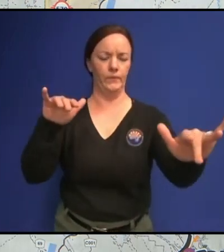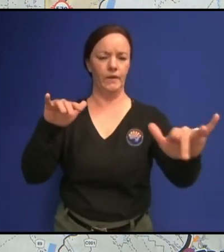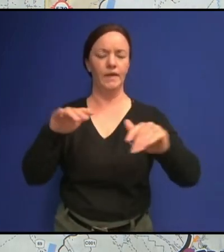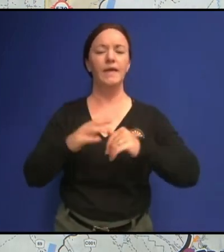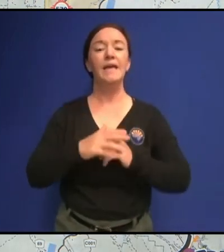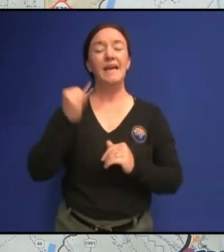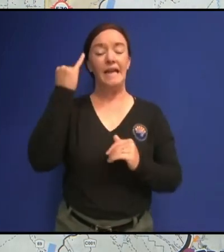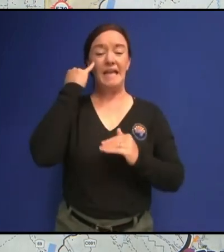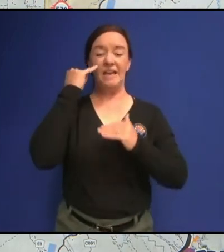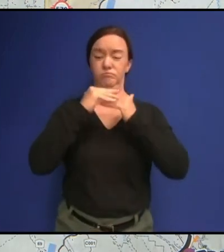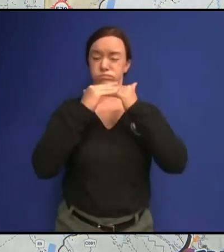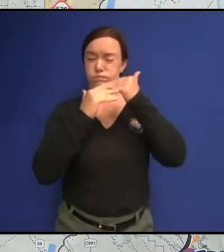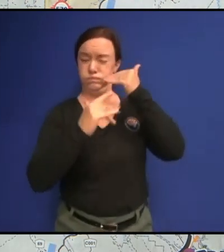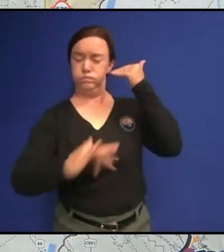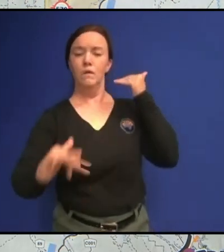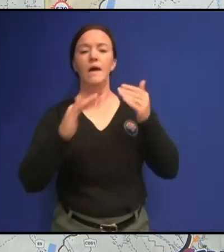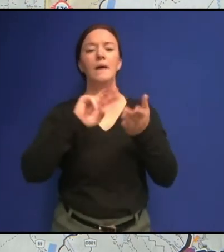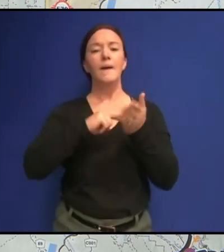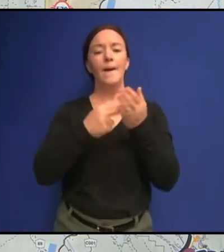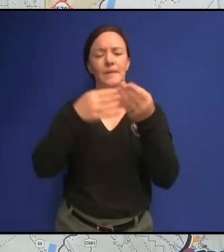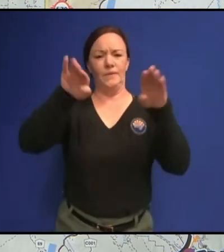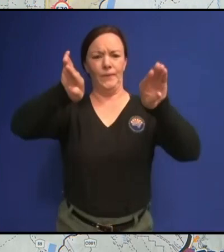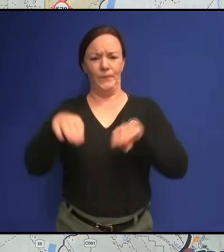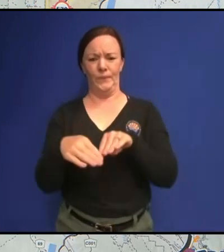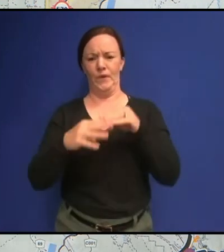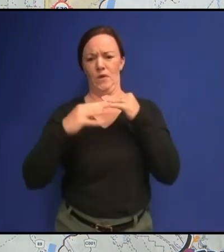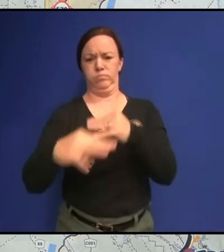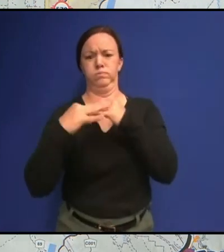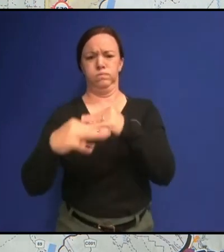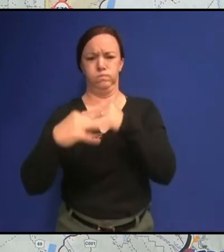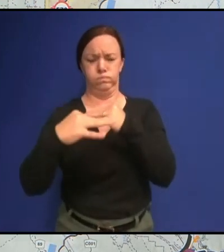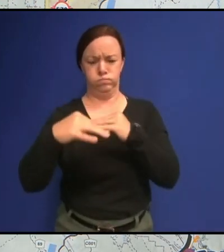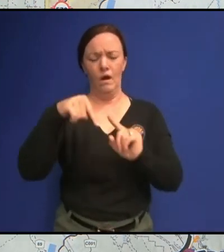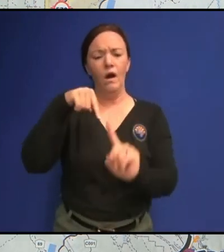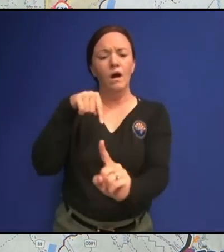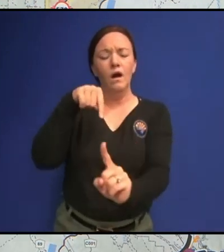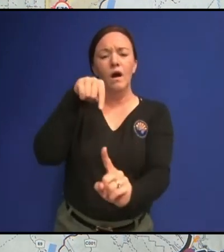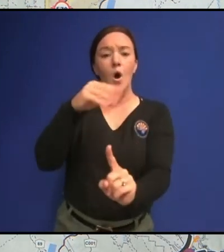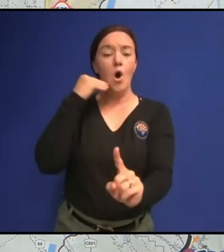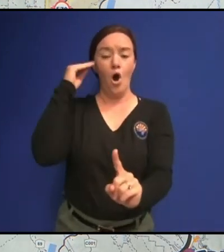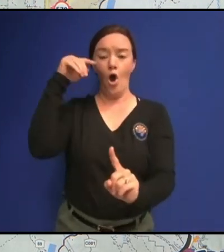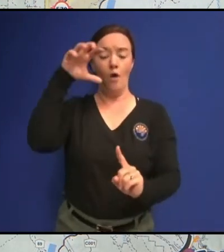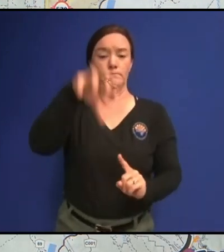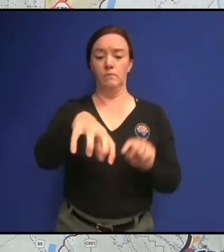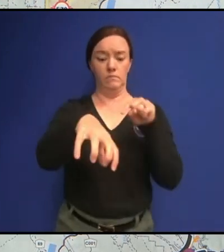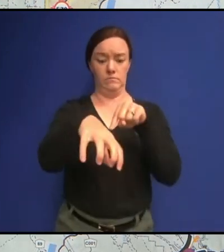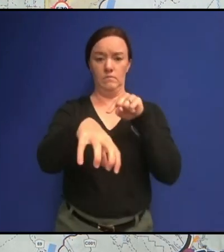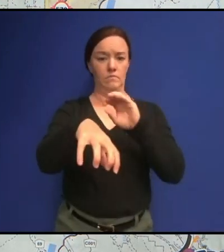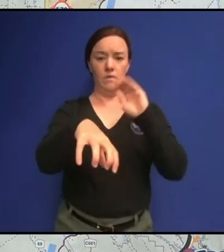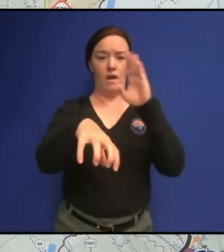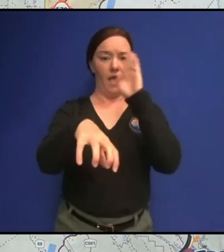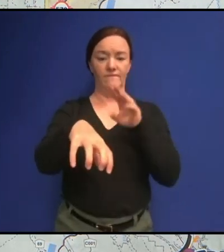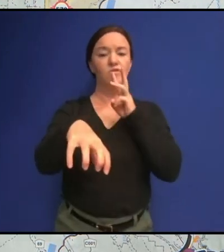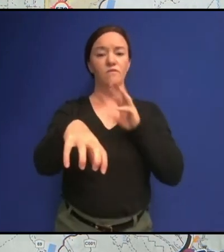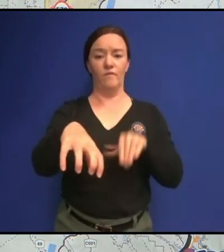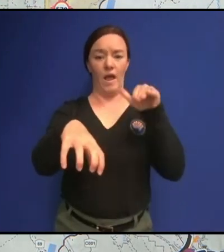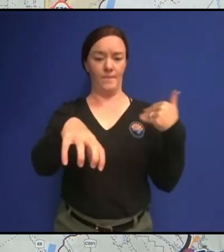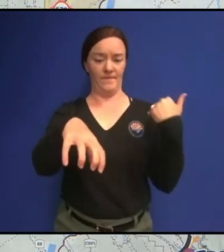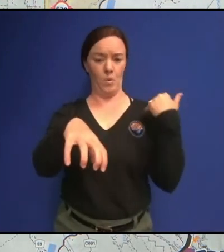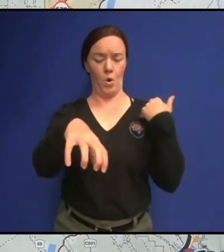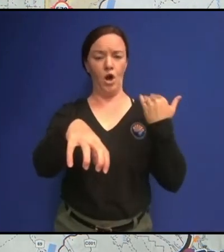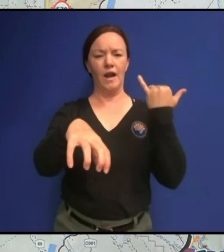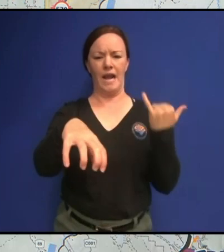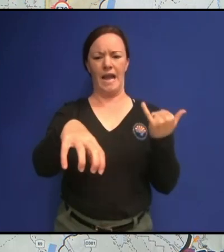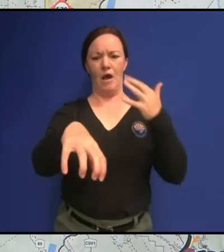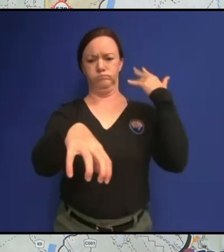dig a deeper channel, and then next thing you know, somebody's home or whatever that never had flooding problems before has got a big muddy creek running through the